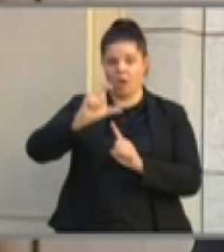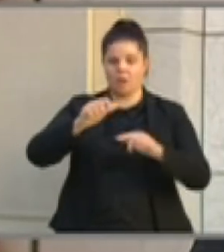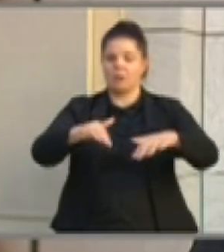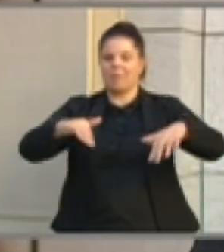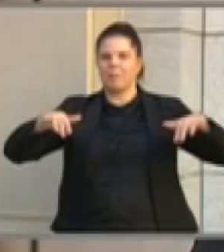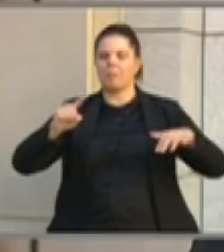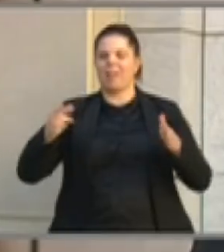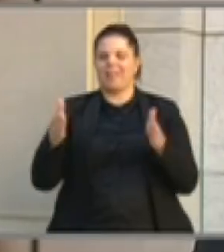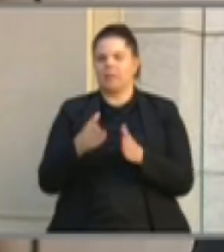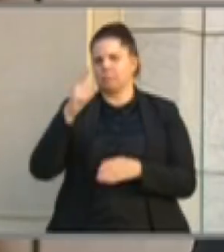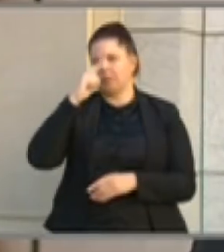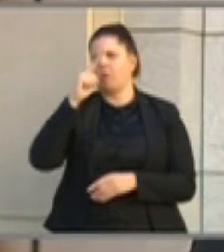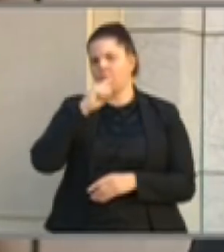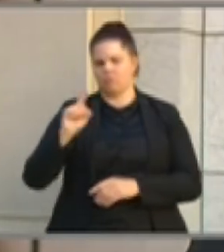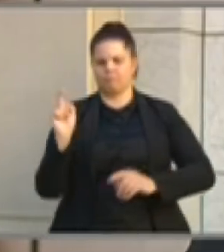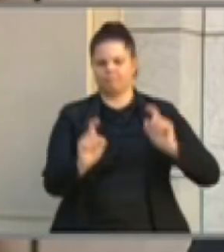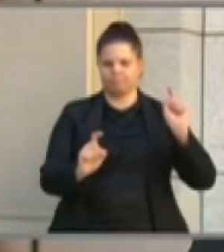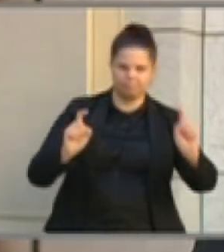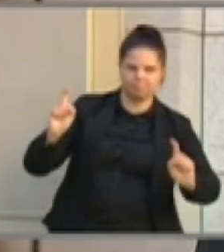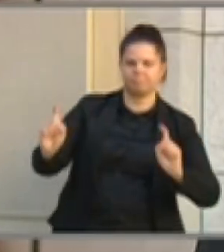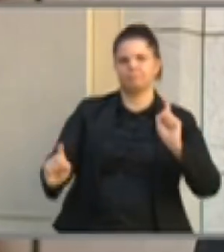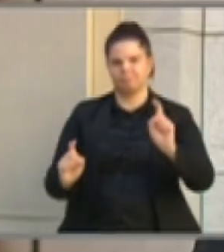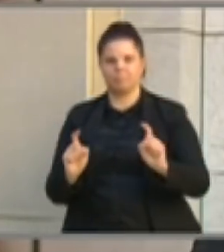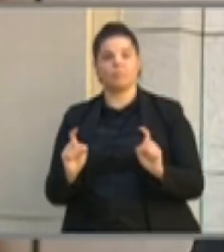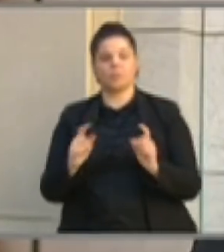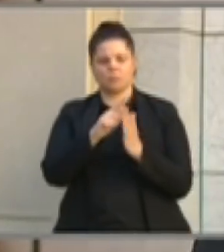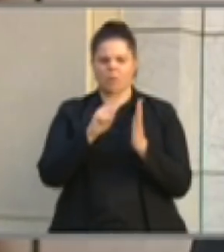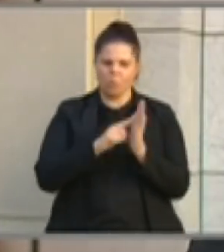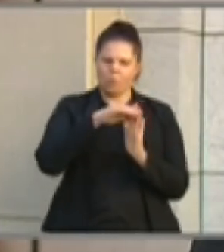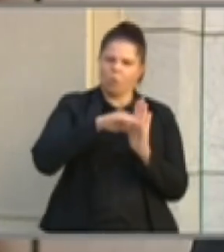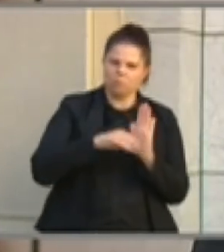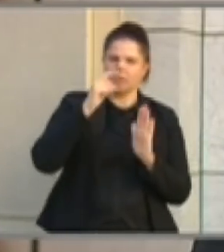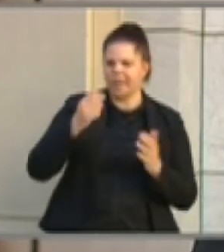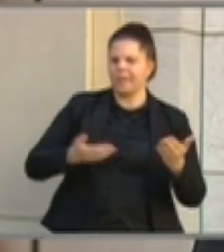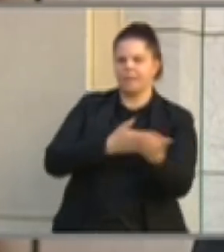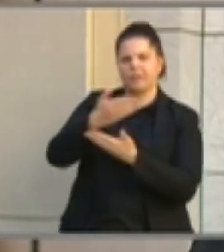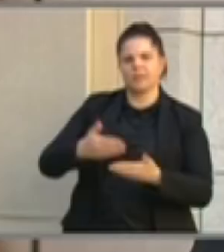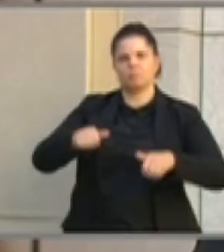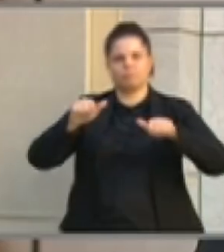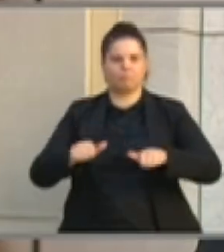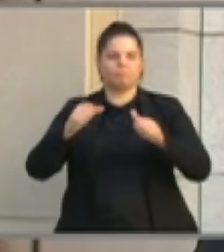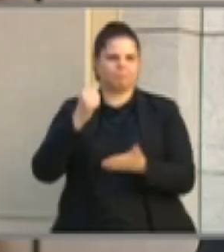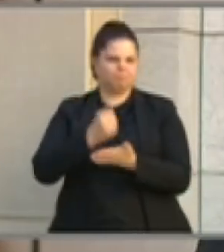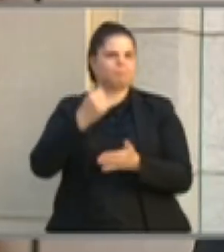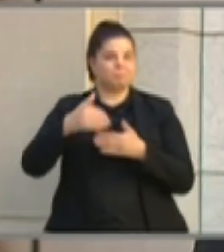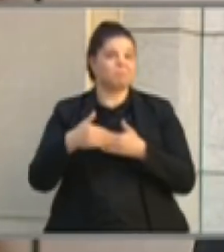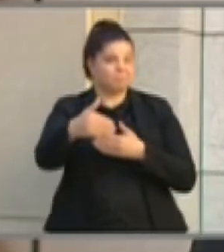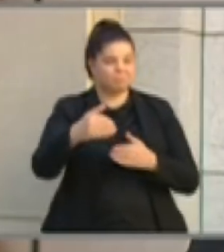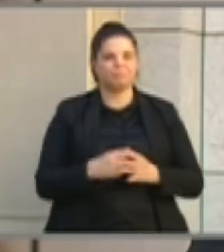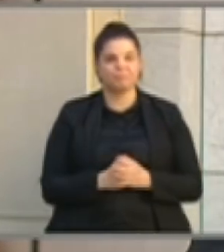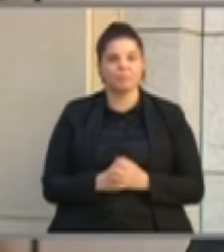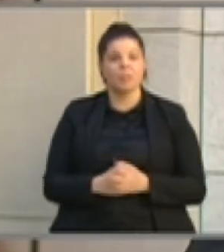to enable this legislation to be progressed through the Parliament to give effect to it. On top of